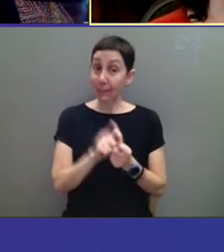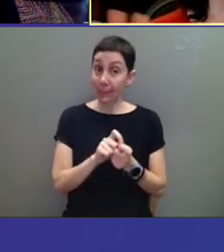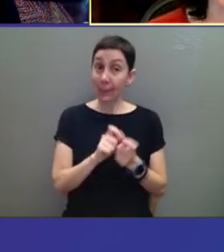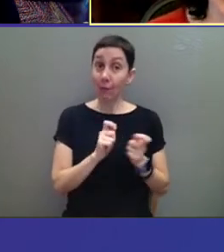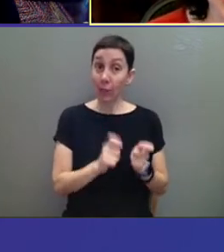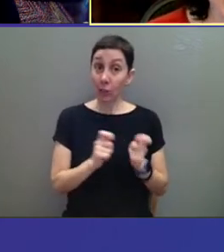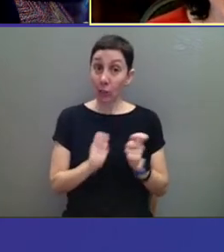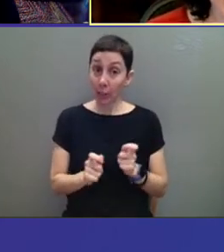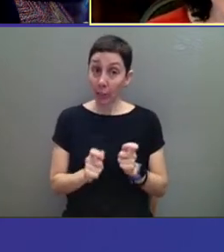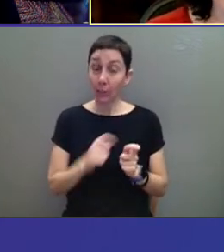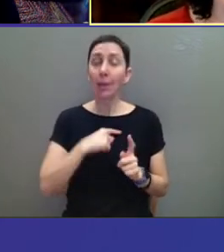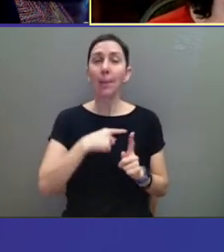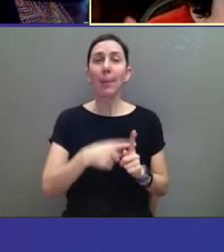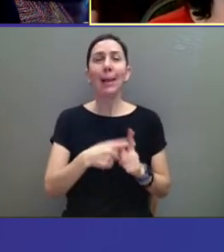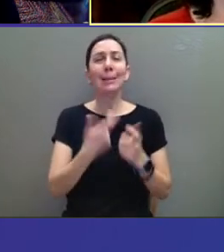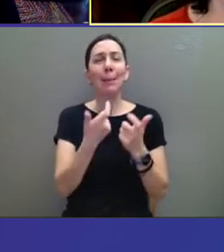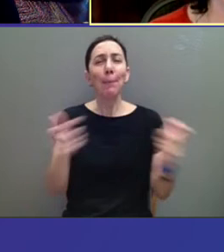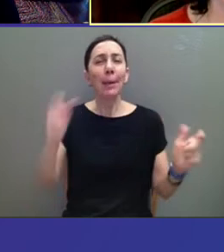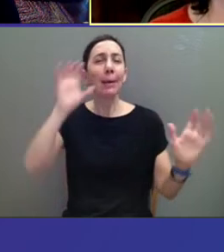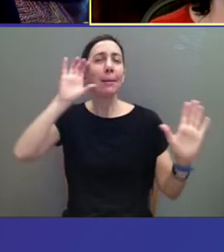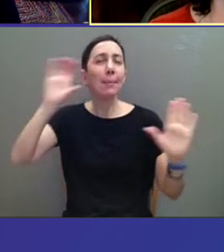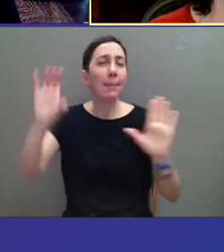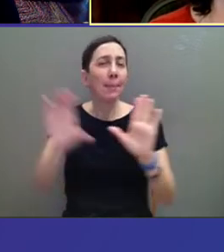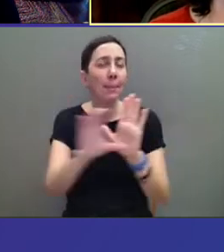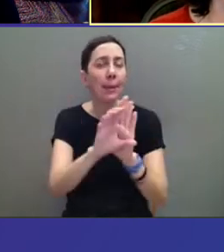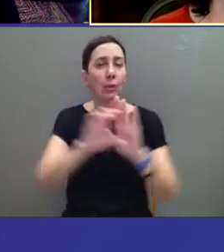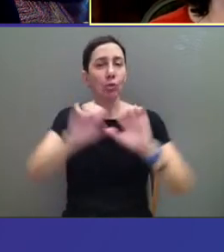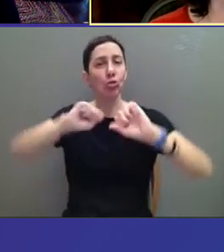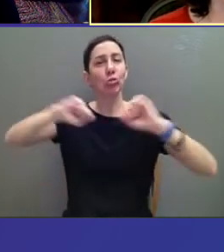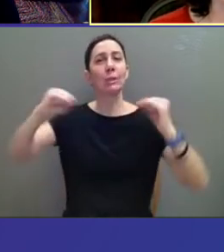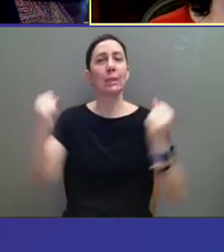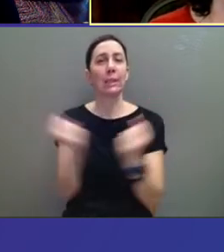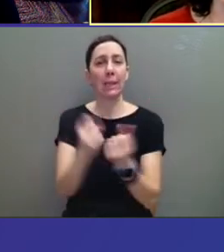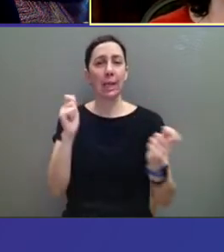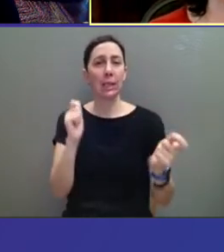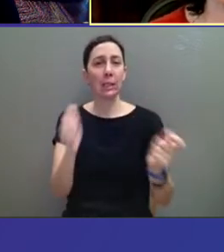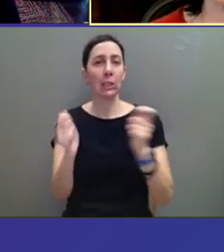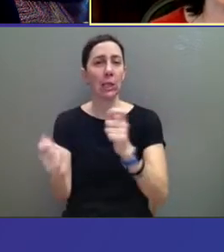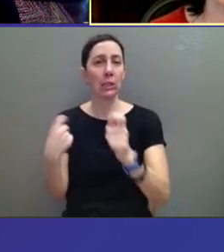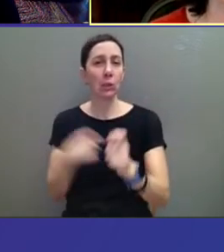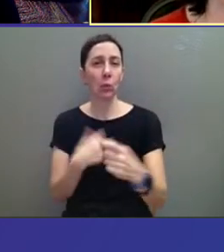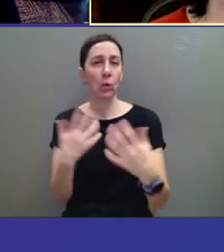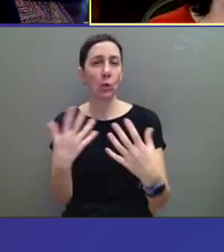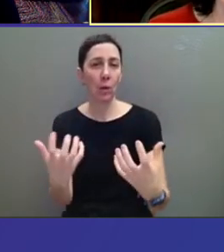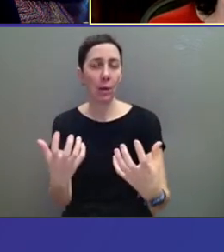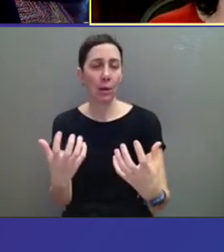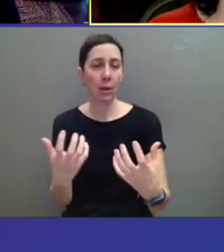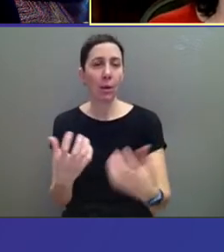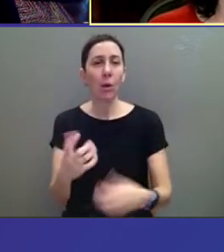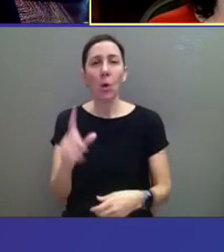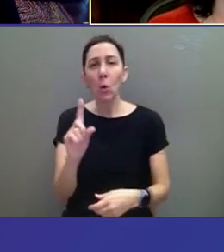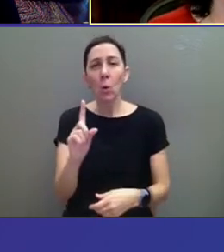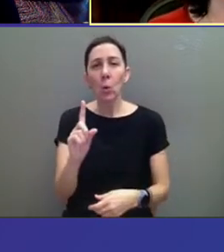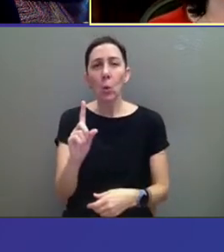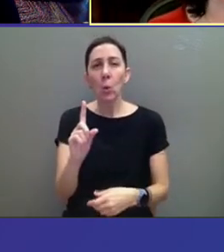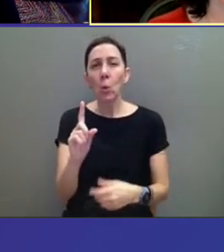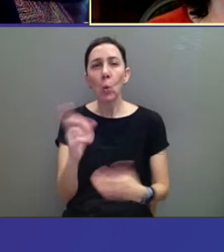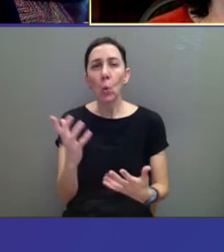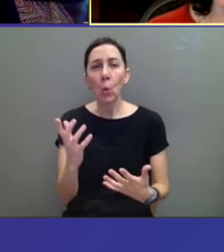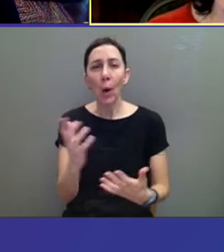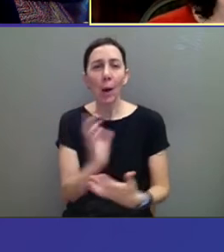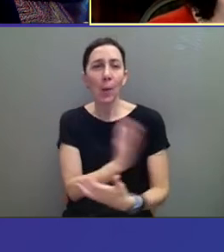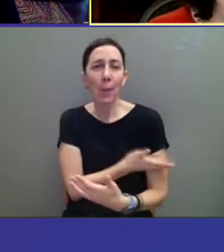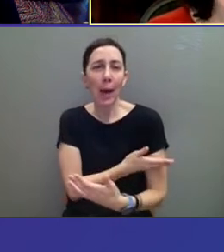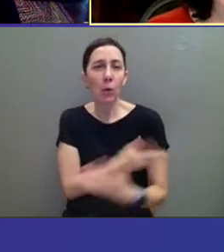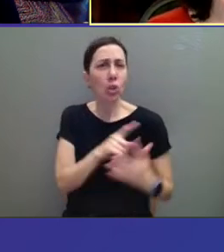very large changes in society. So where does our power start and end?